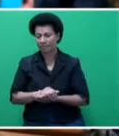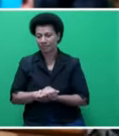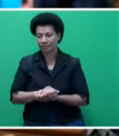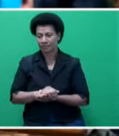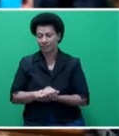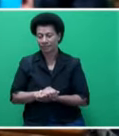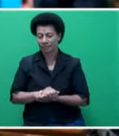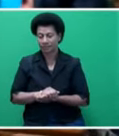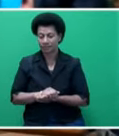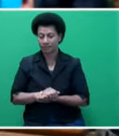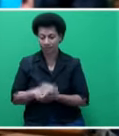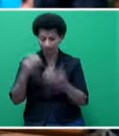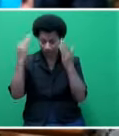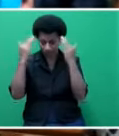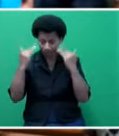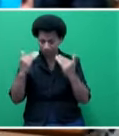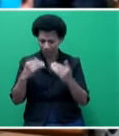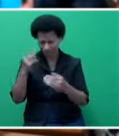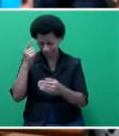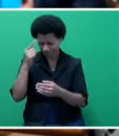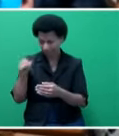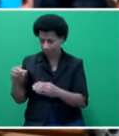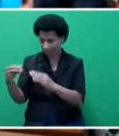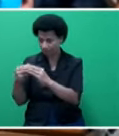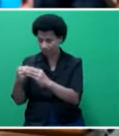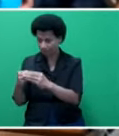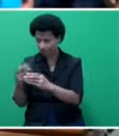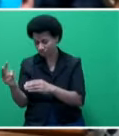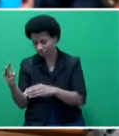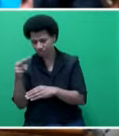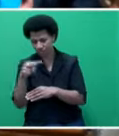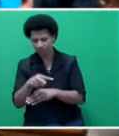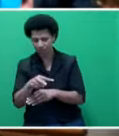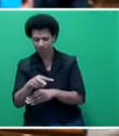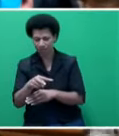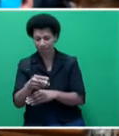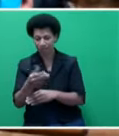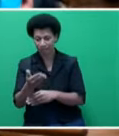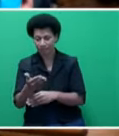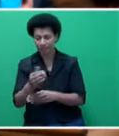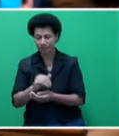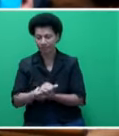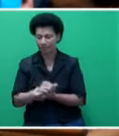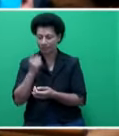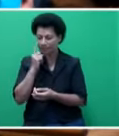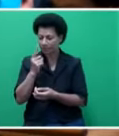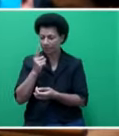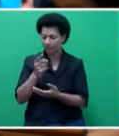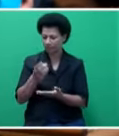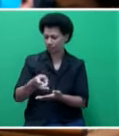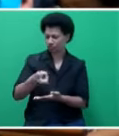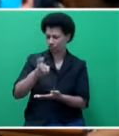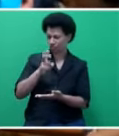the banks should look at it. And also, Mr. Speaker, if you look at the restrictions, I